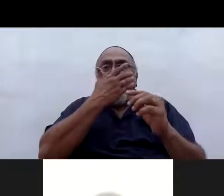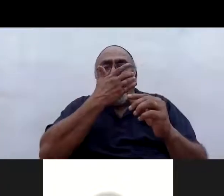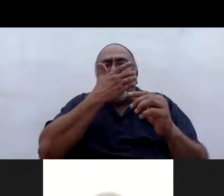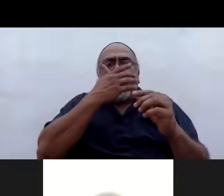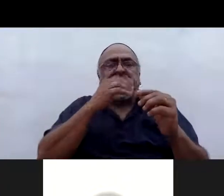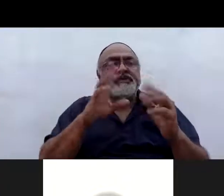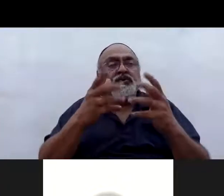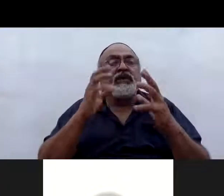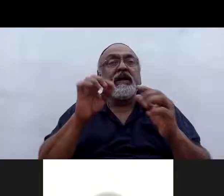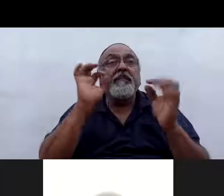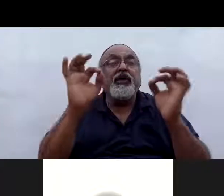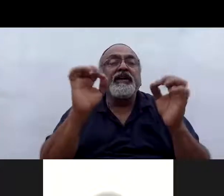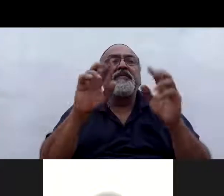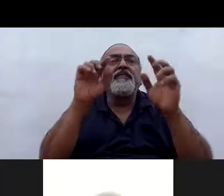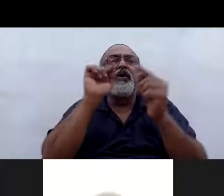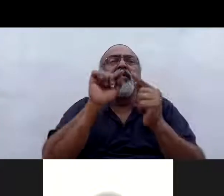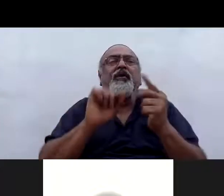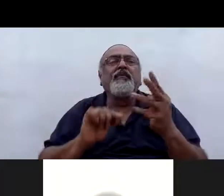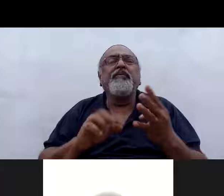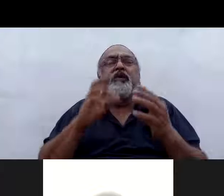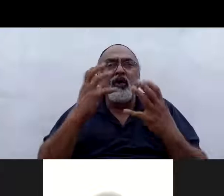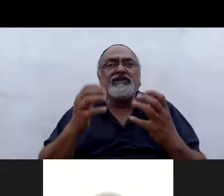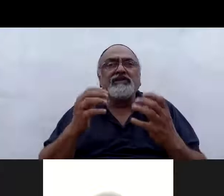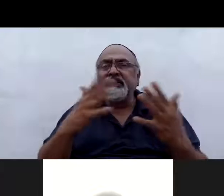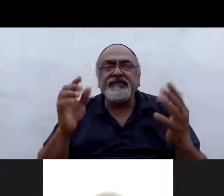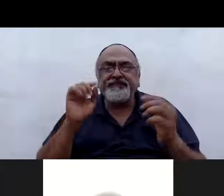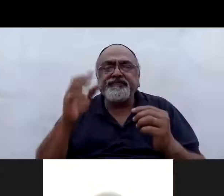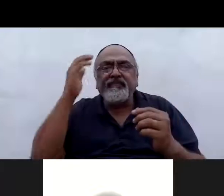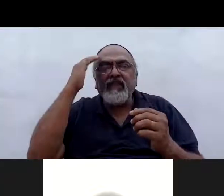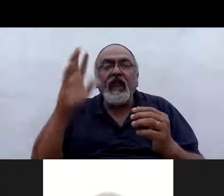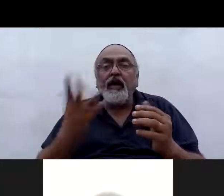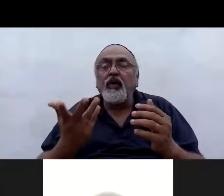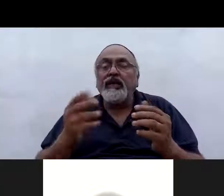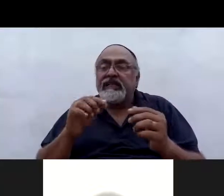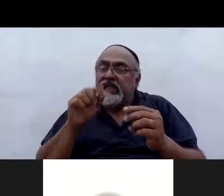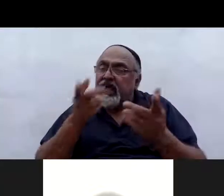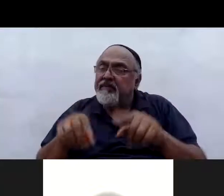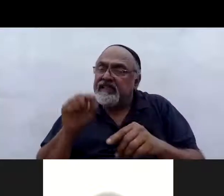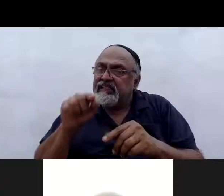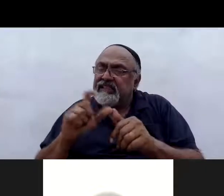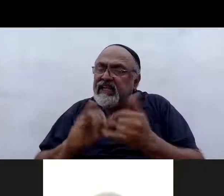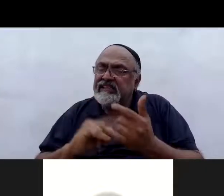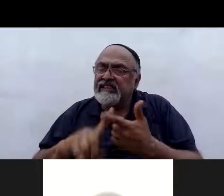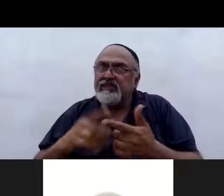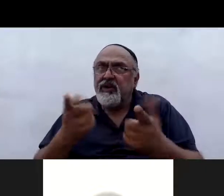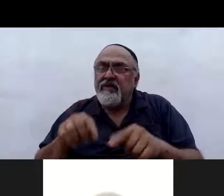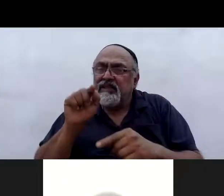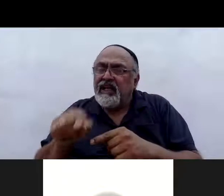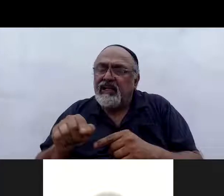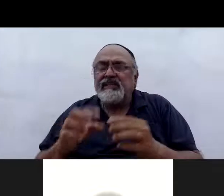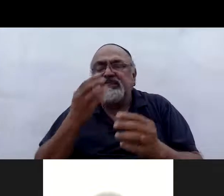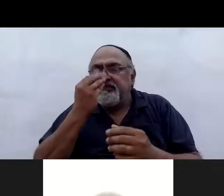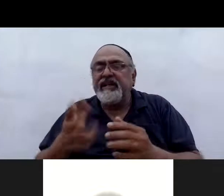on the paragraphs, or you just want to know a particular what has been held in a particular case, you can just click on the case and know the case.